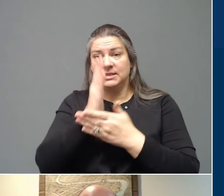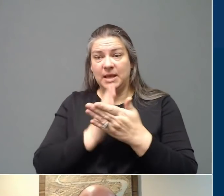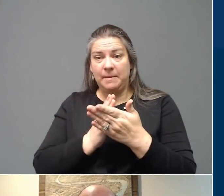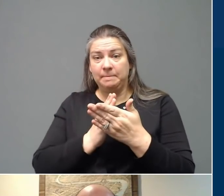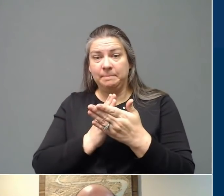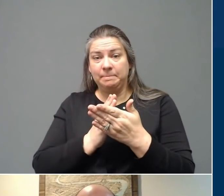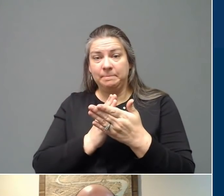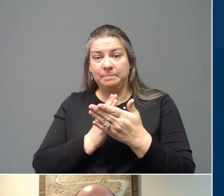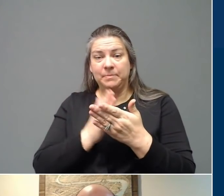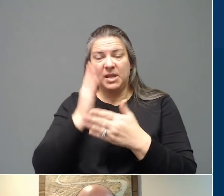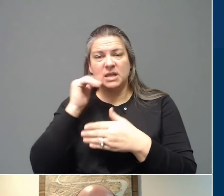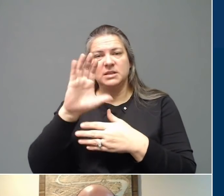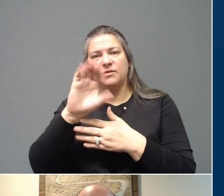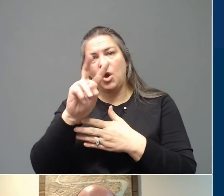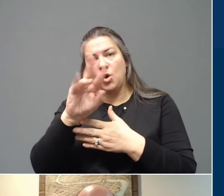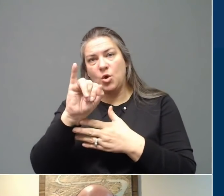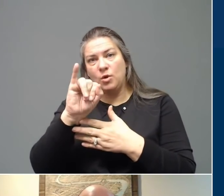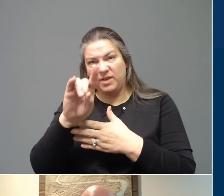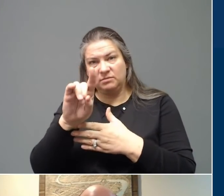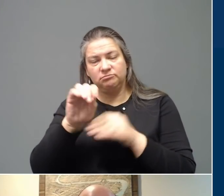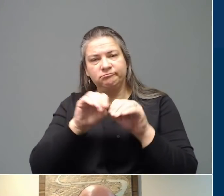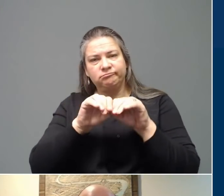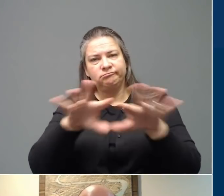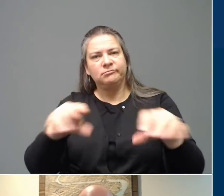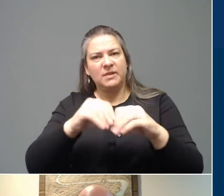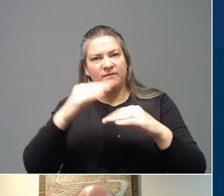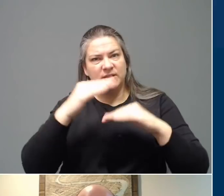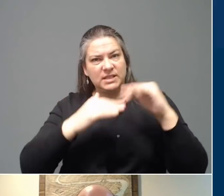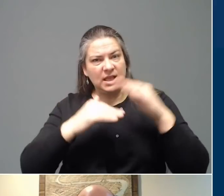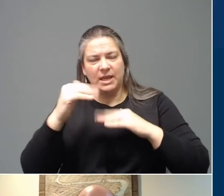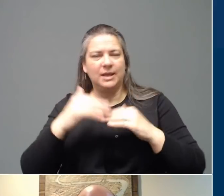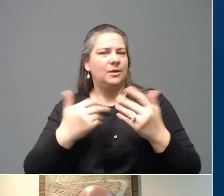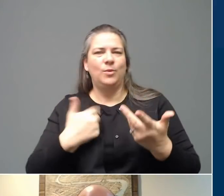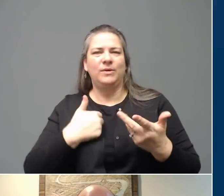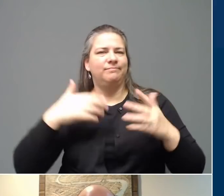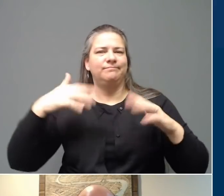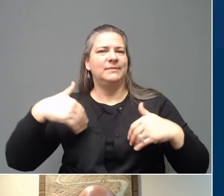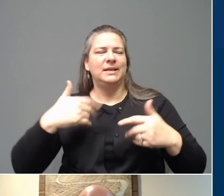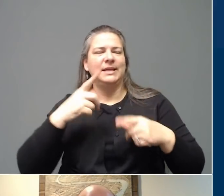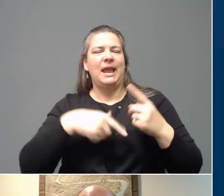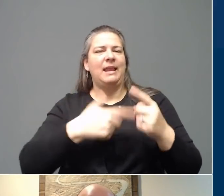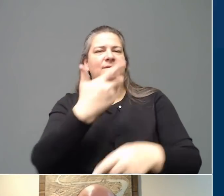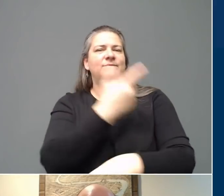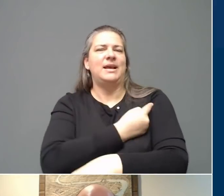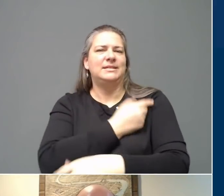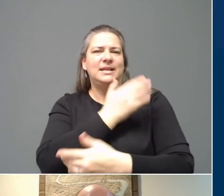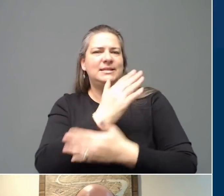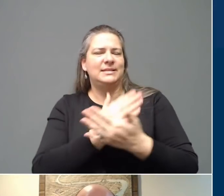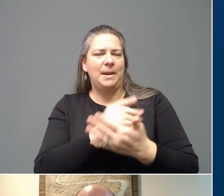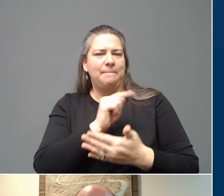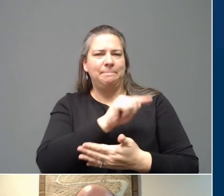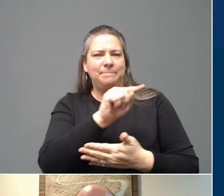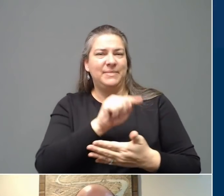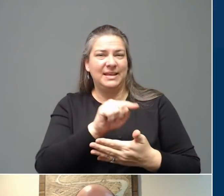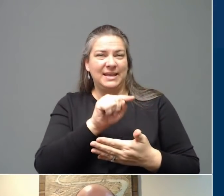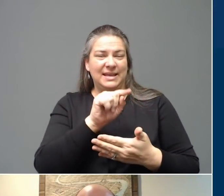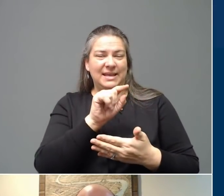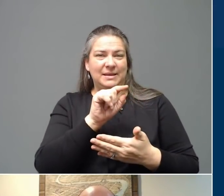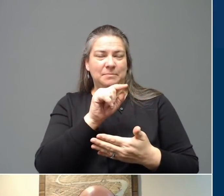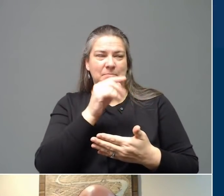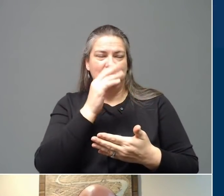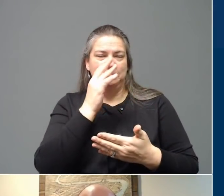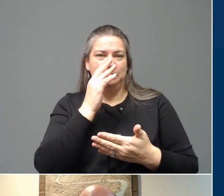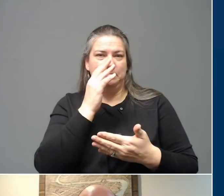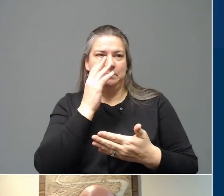COVID outbreaks in facilities where they've been unable to vaccinate those individuals when they're on site for their